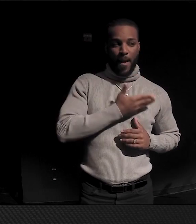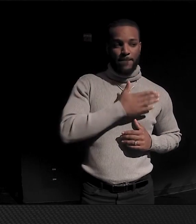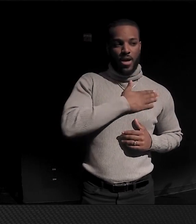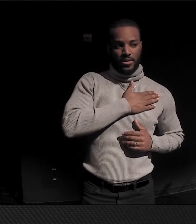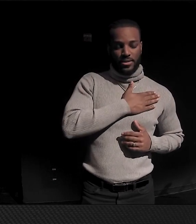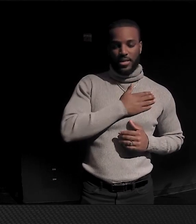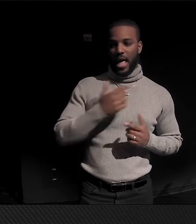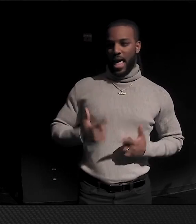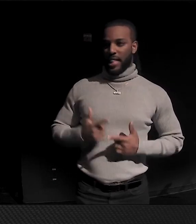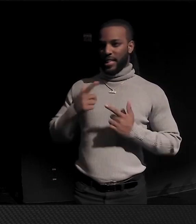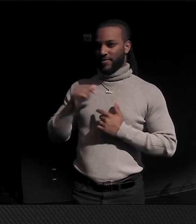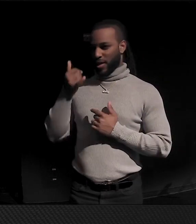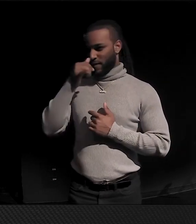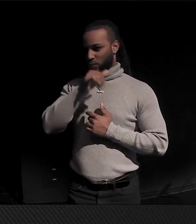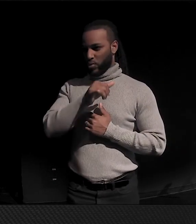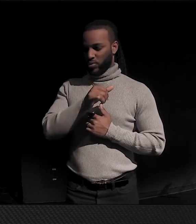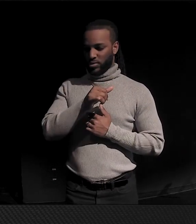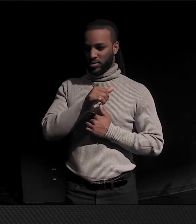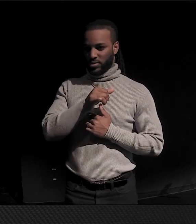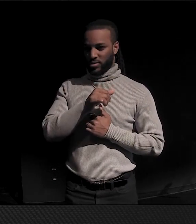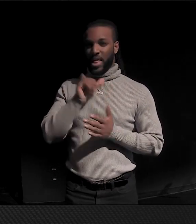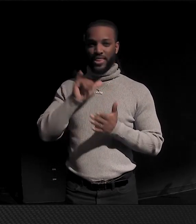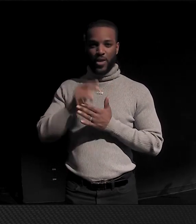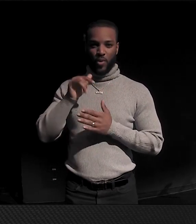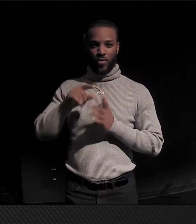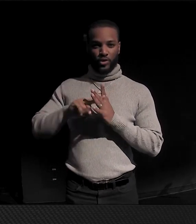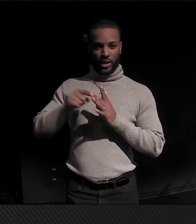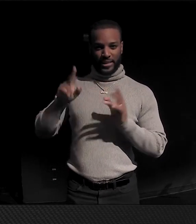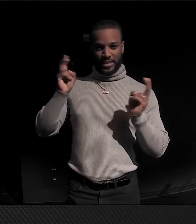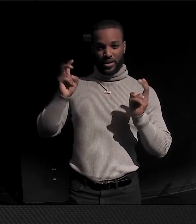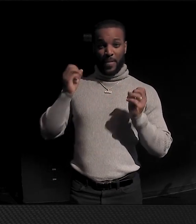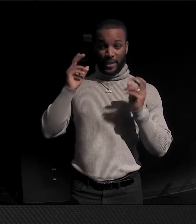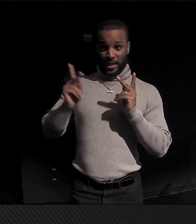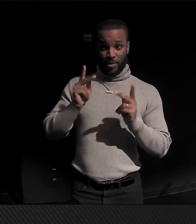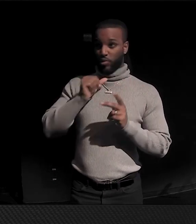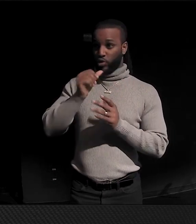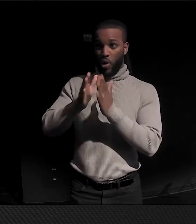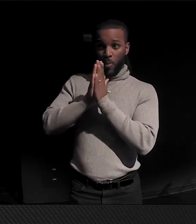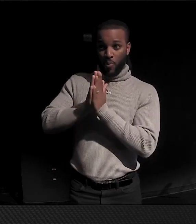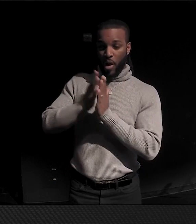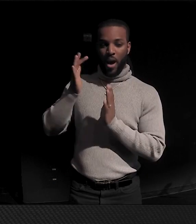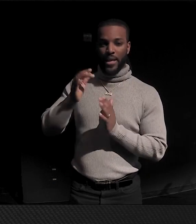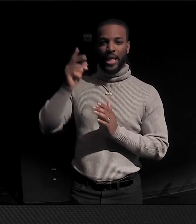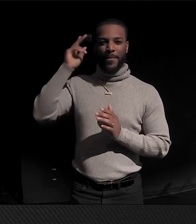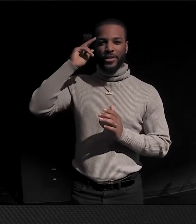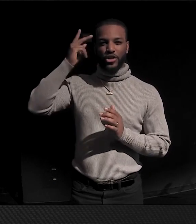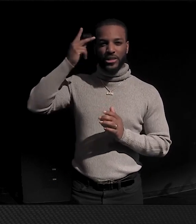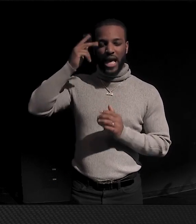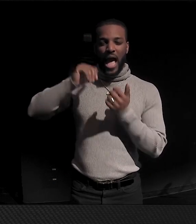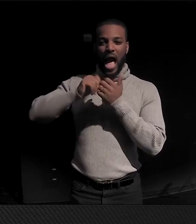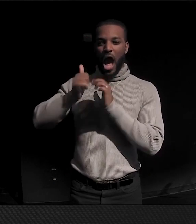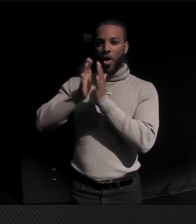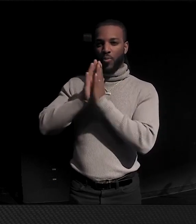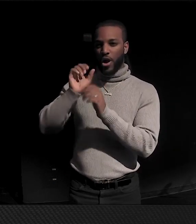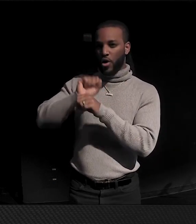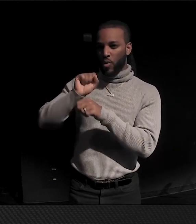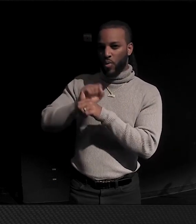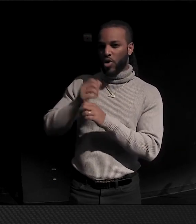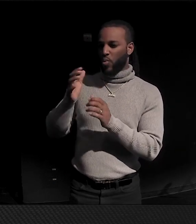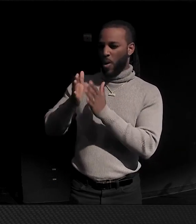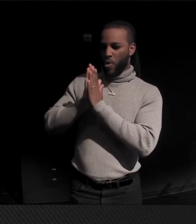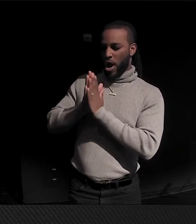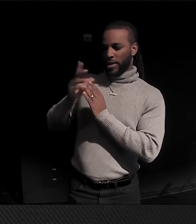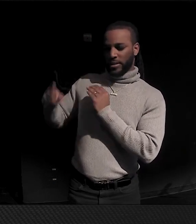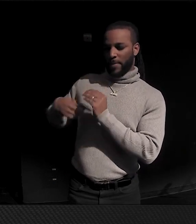the fools? That's why we're doing this series. There's a lot of us that don't pray because we've had misunderstandings about how prayer works or what prayer is